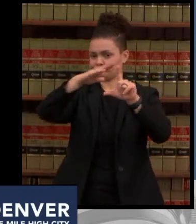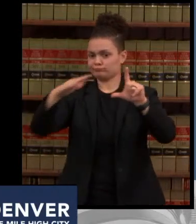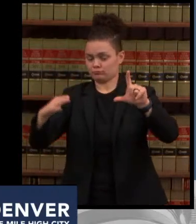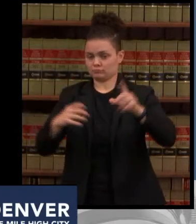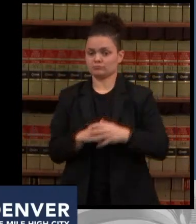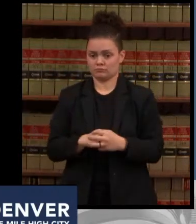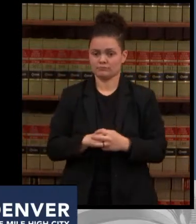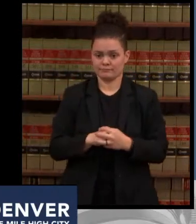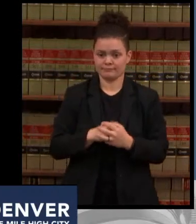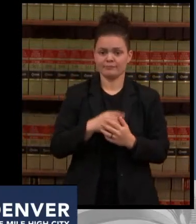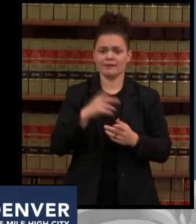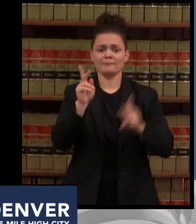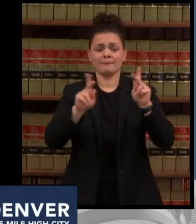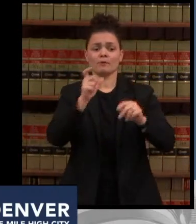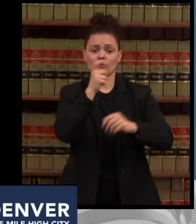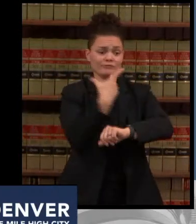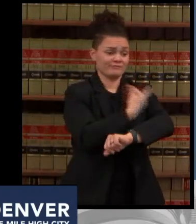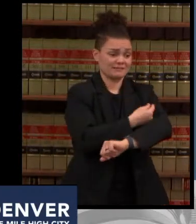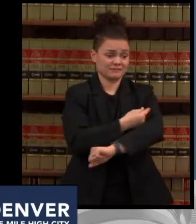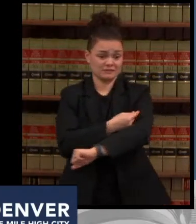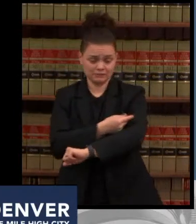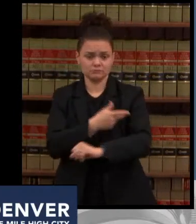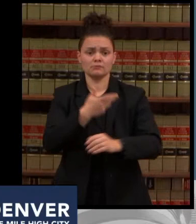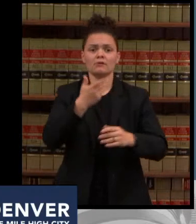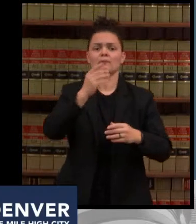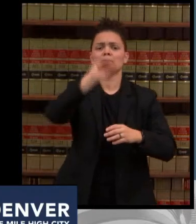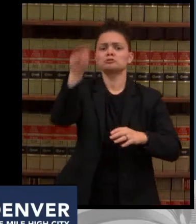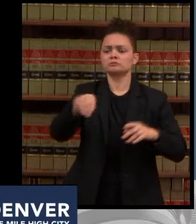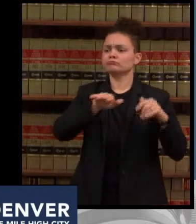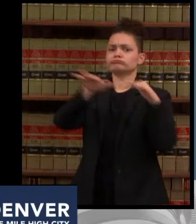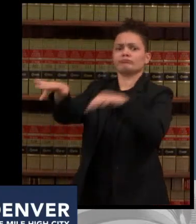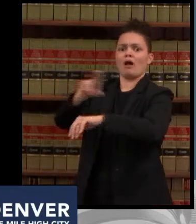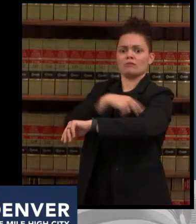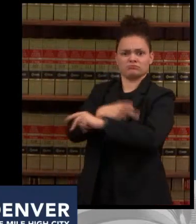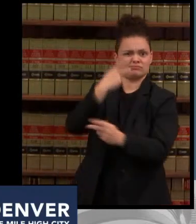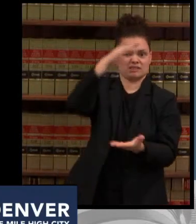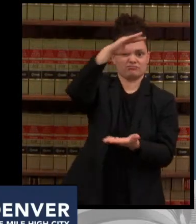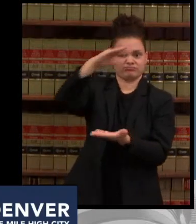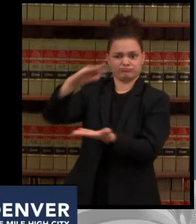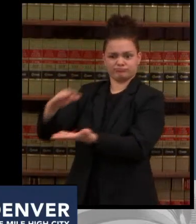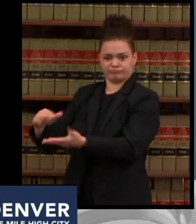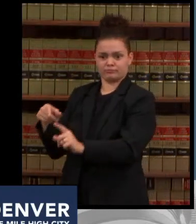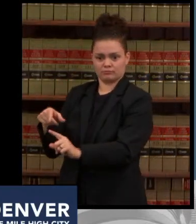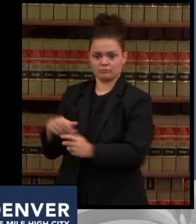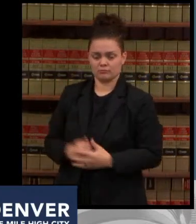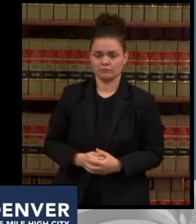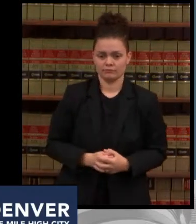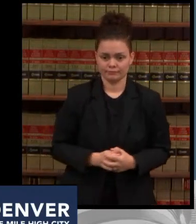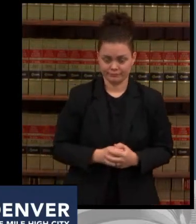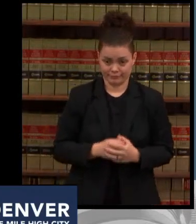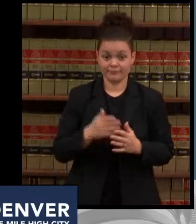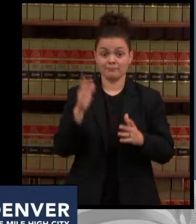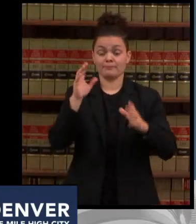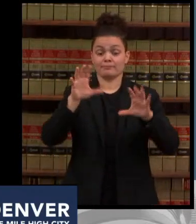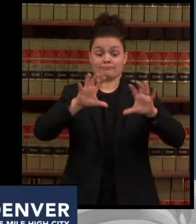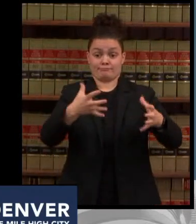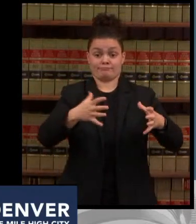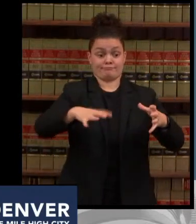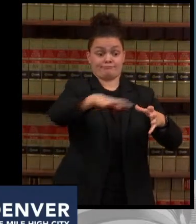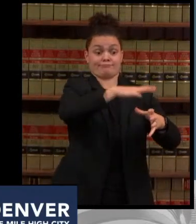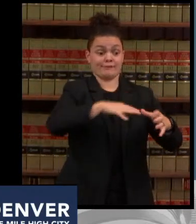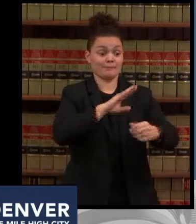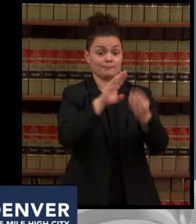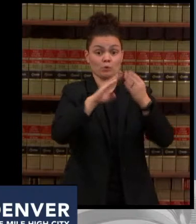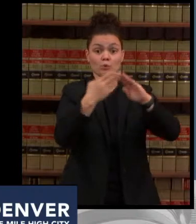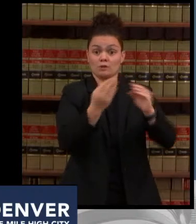rates and vaccination rates. You can see that the more communities are vaccinated, the less cases we have, and